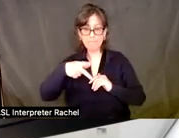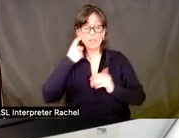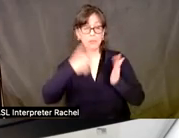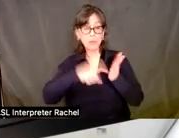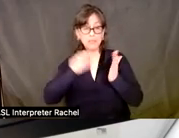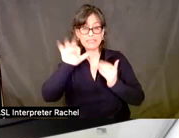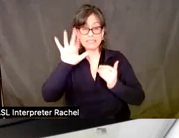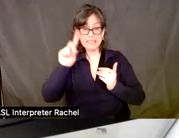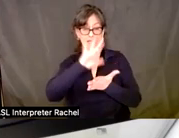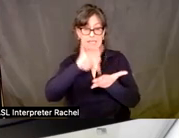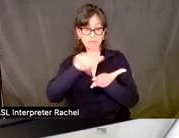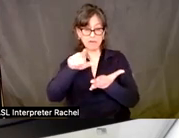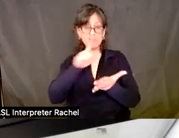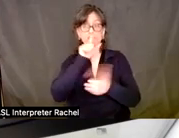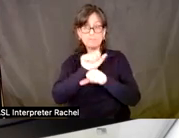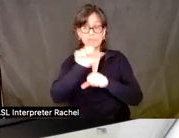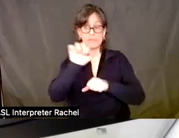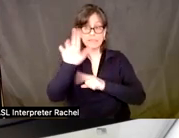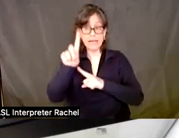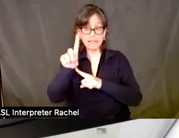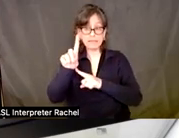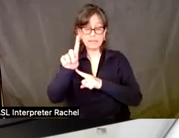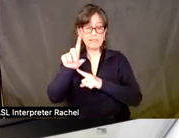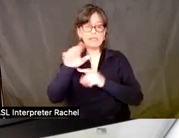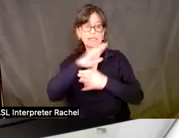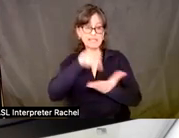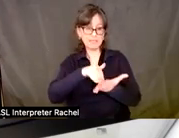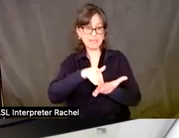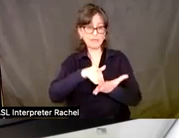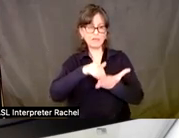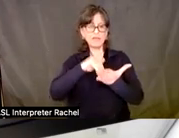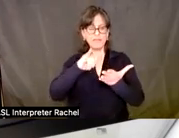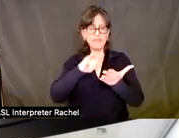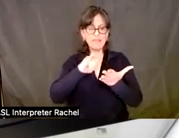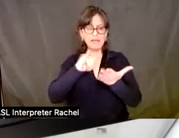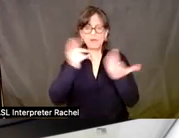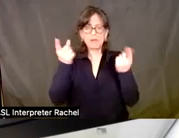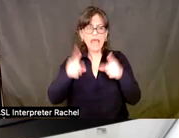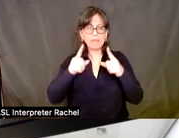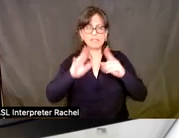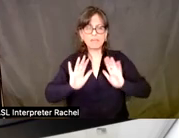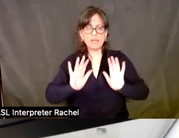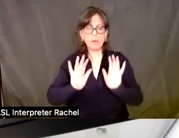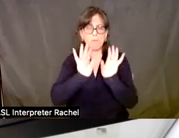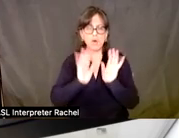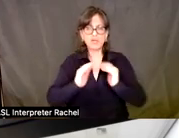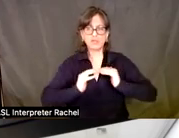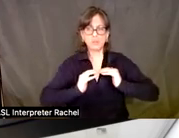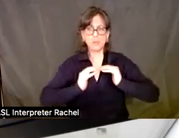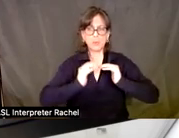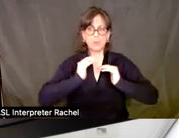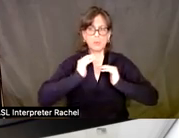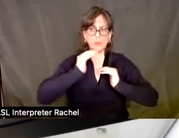in the middle, this is a real sand, the sand in the middle is being pushed up by